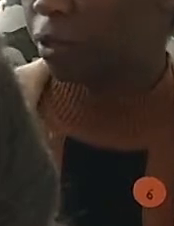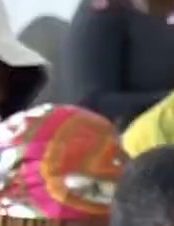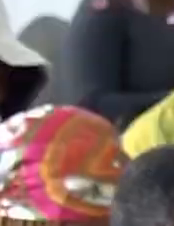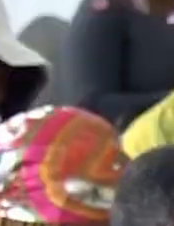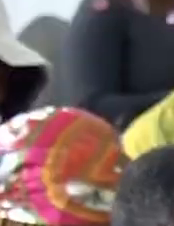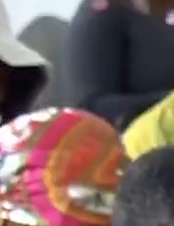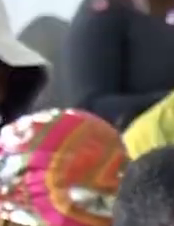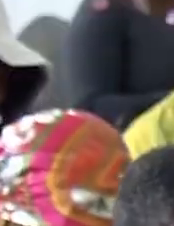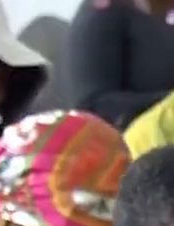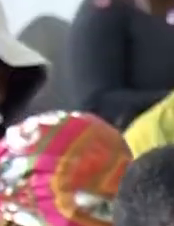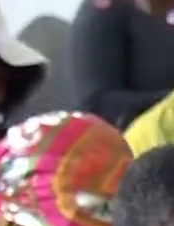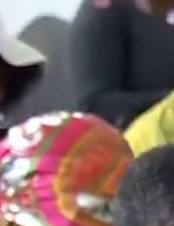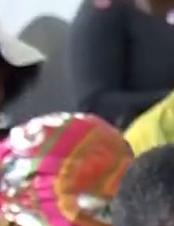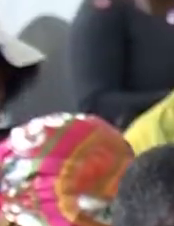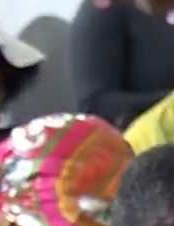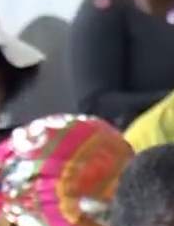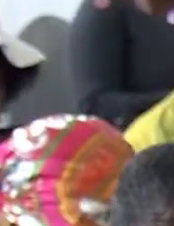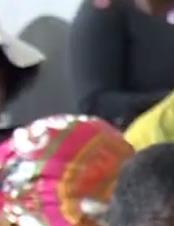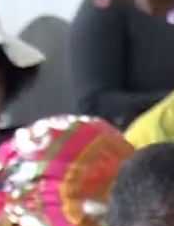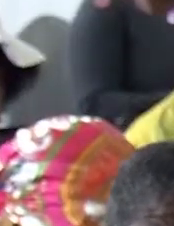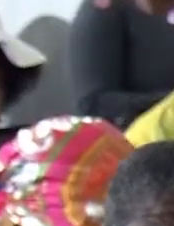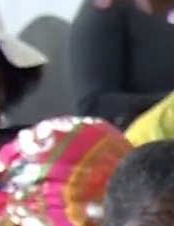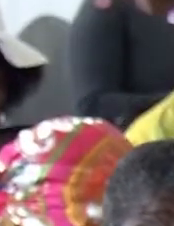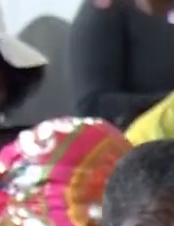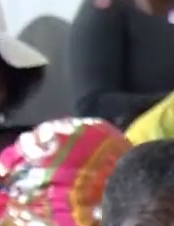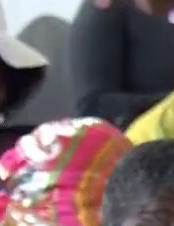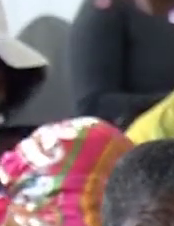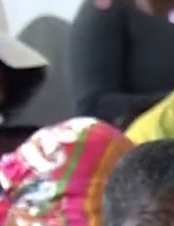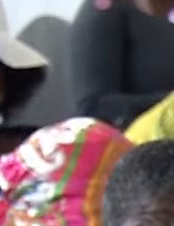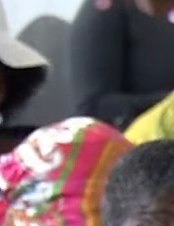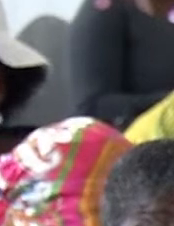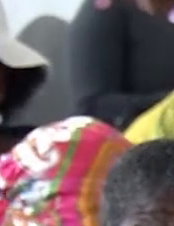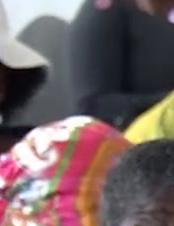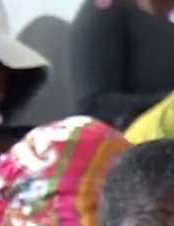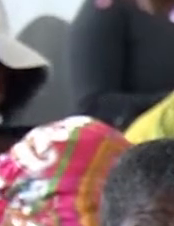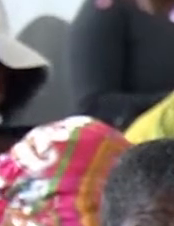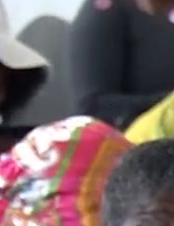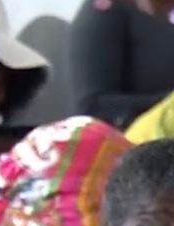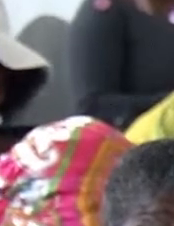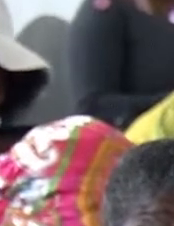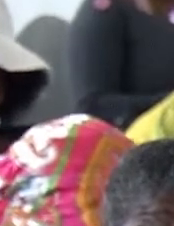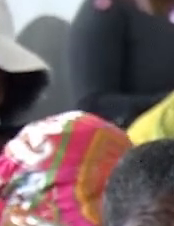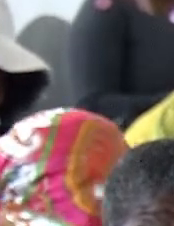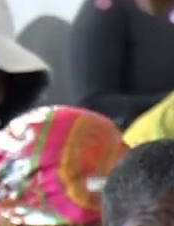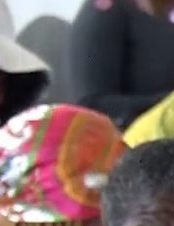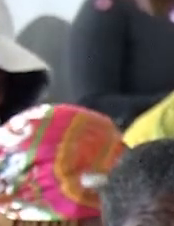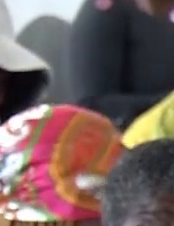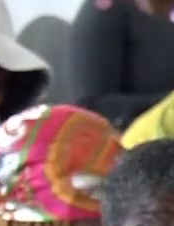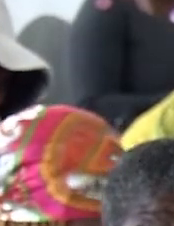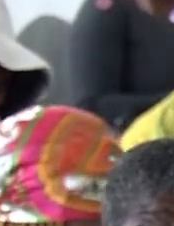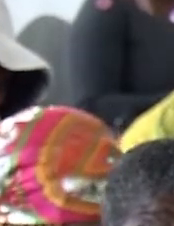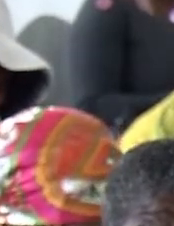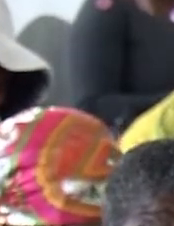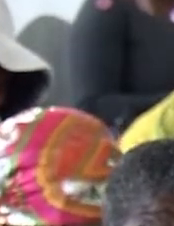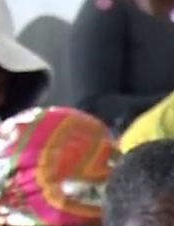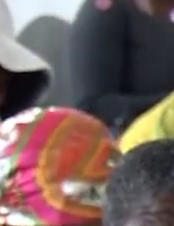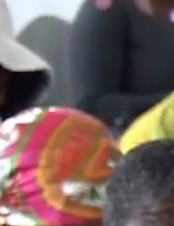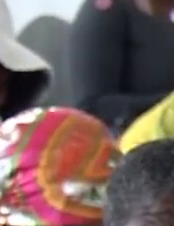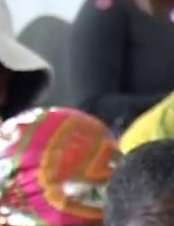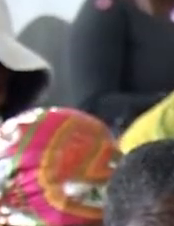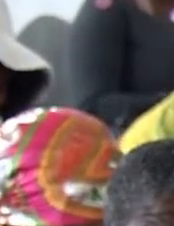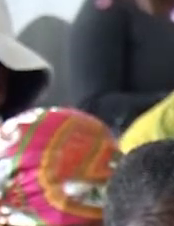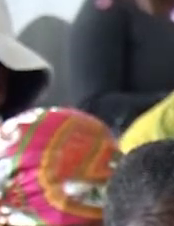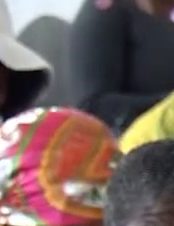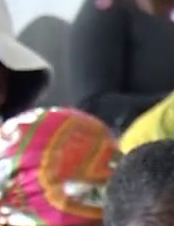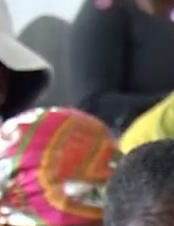think climate change mainly means warmer temperature, but temperatures rise is only